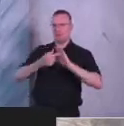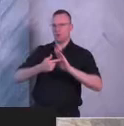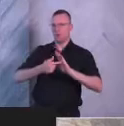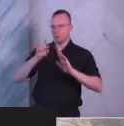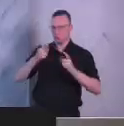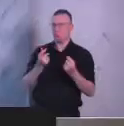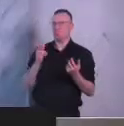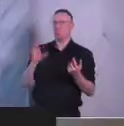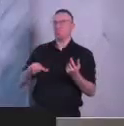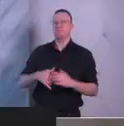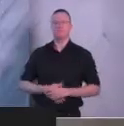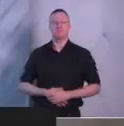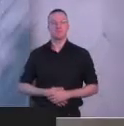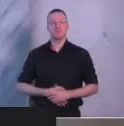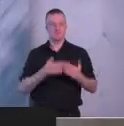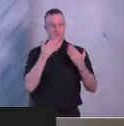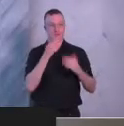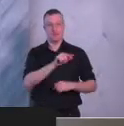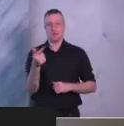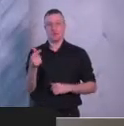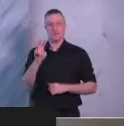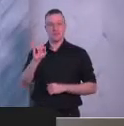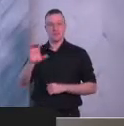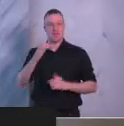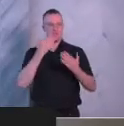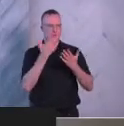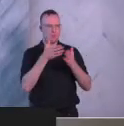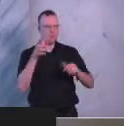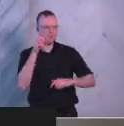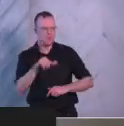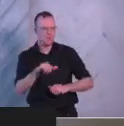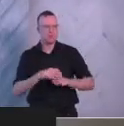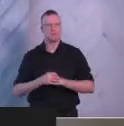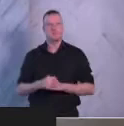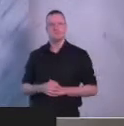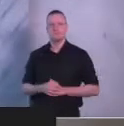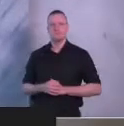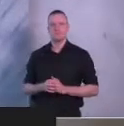Gary. And question next to Vic, please. Excellent. Thank you for that question, Jagmeet.